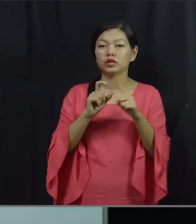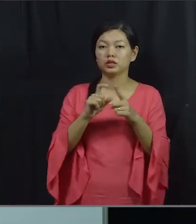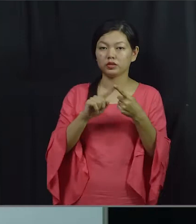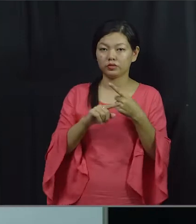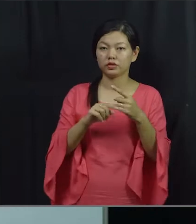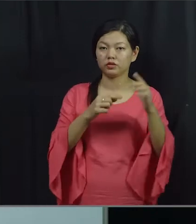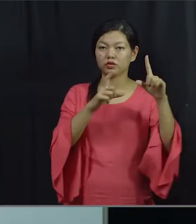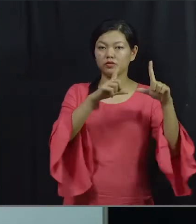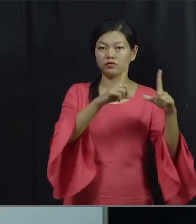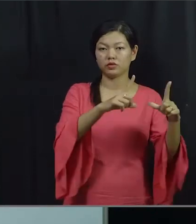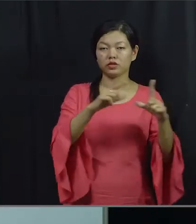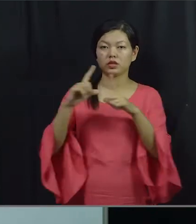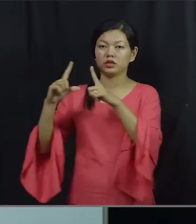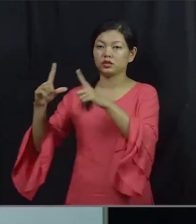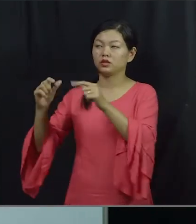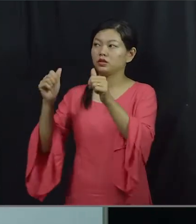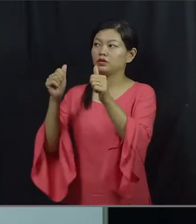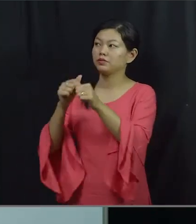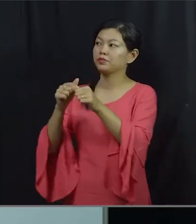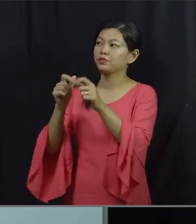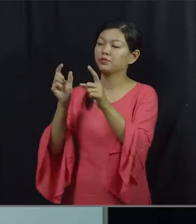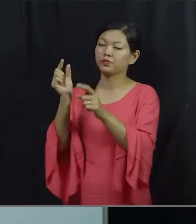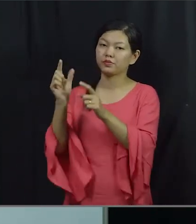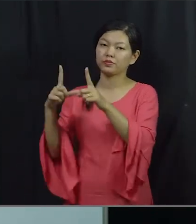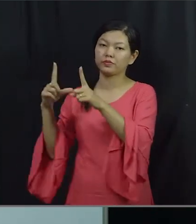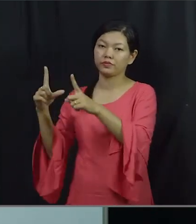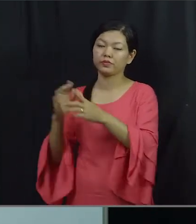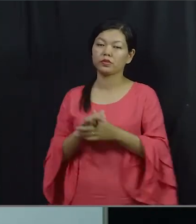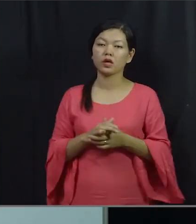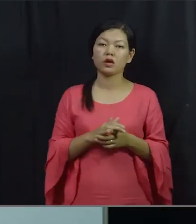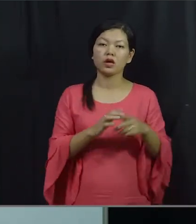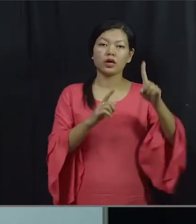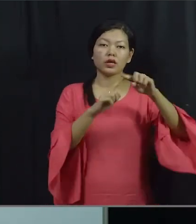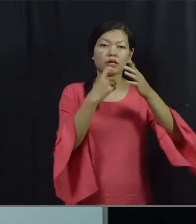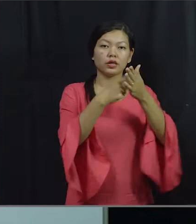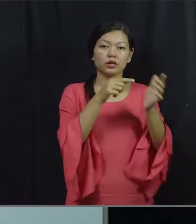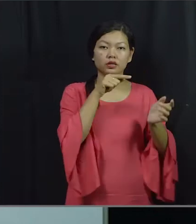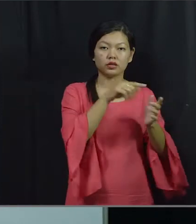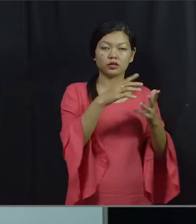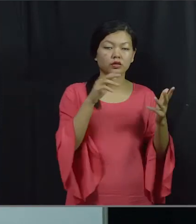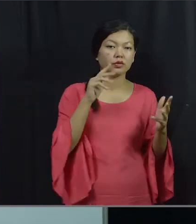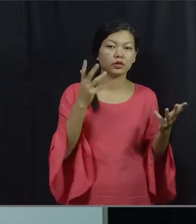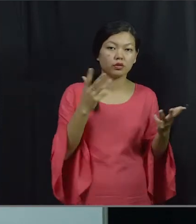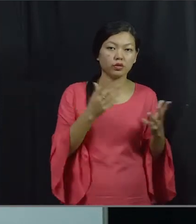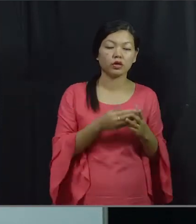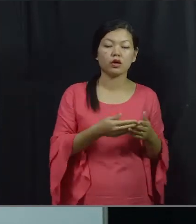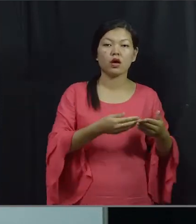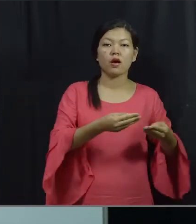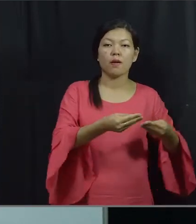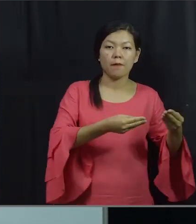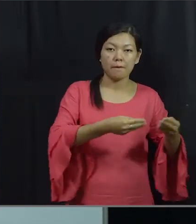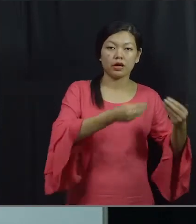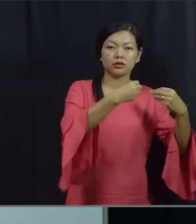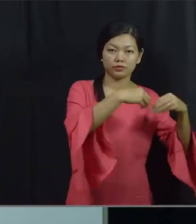say trade means what? Buying and selling of goods with a purpose of earning profit, isn't it? Or with the purpose of getting